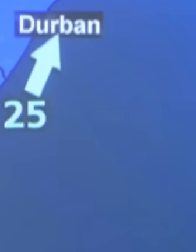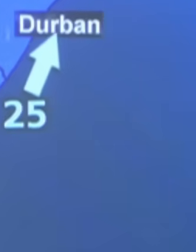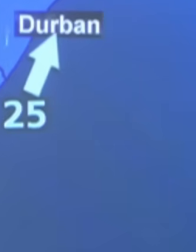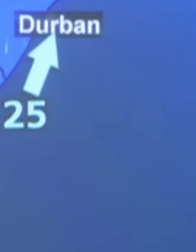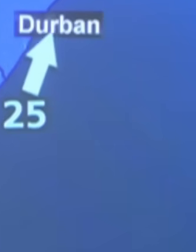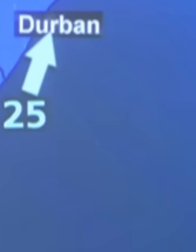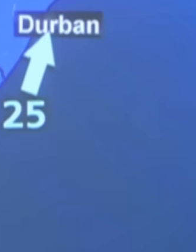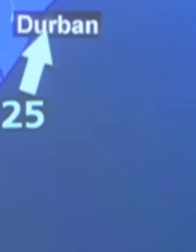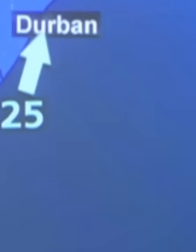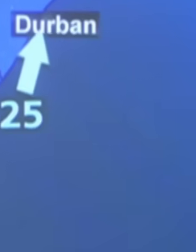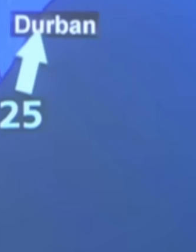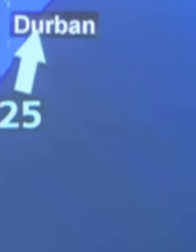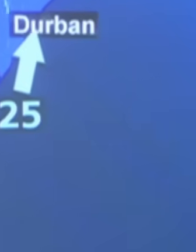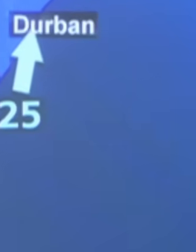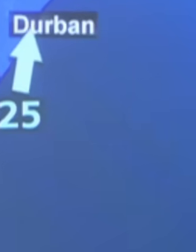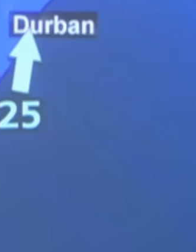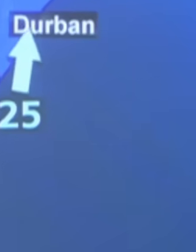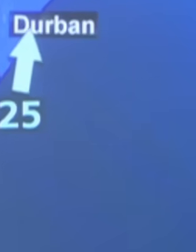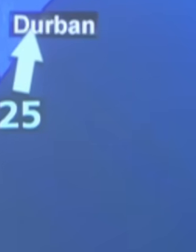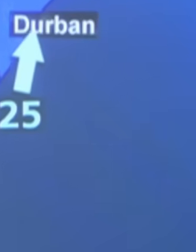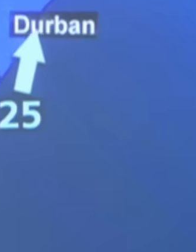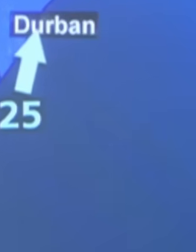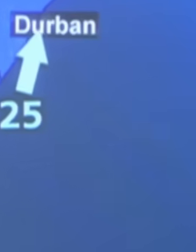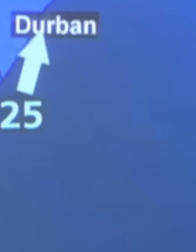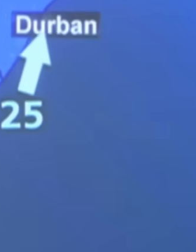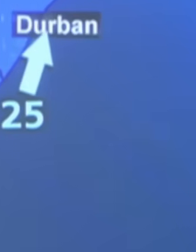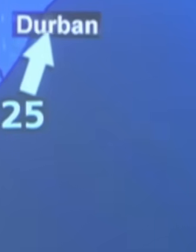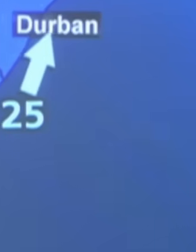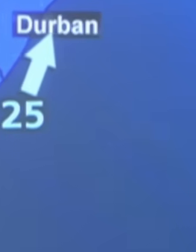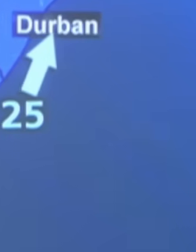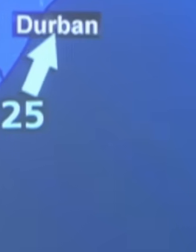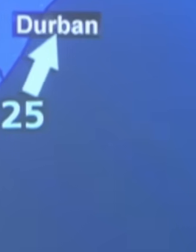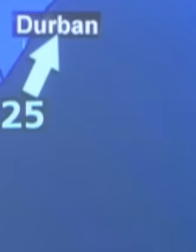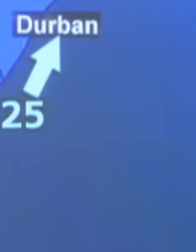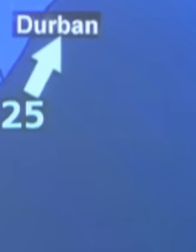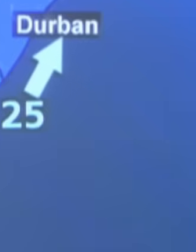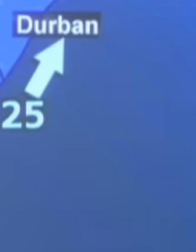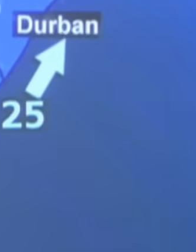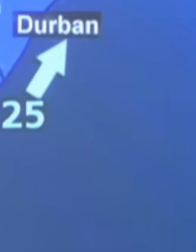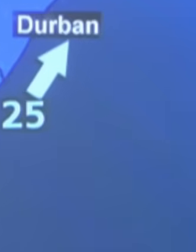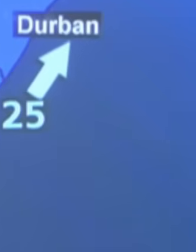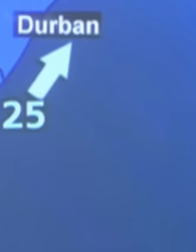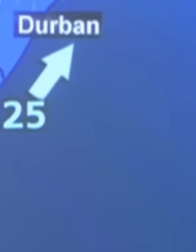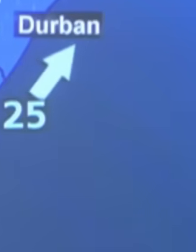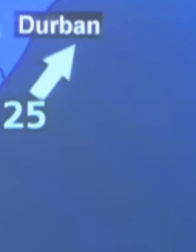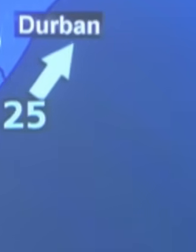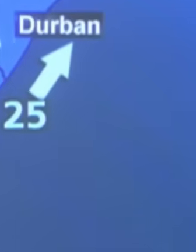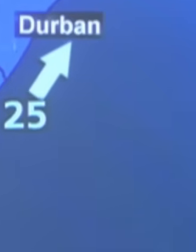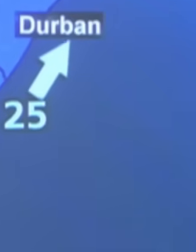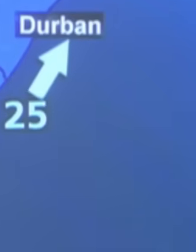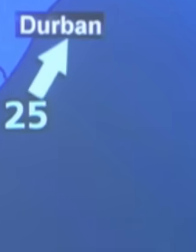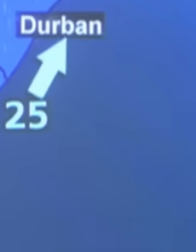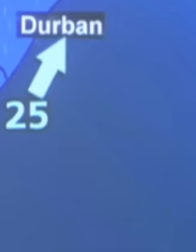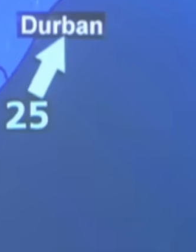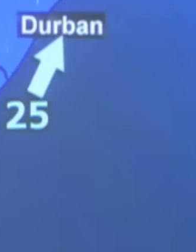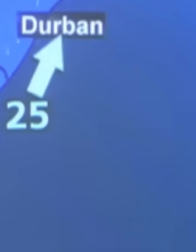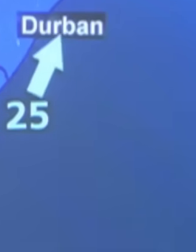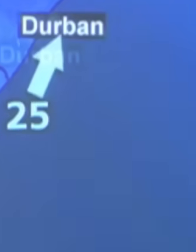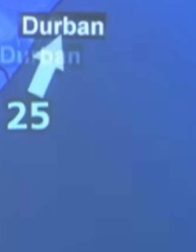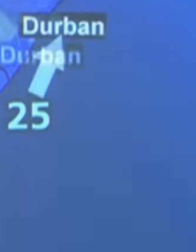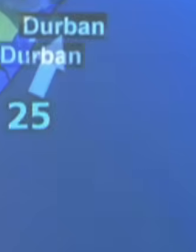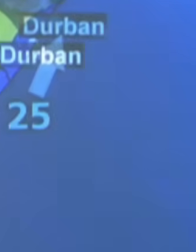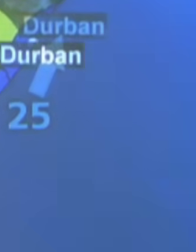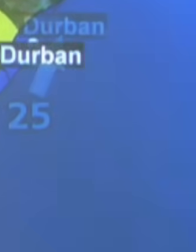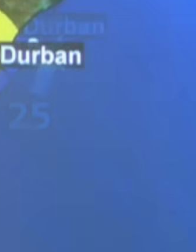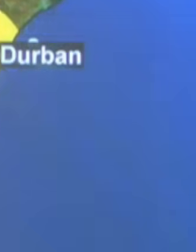tse hlakileng re shebela hona ka qabega ho tla jwala hona ka kapa botjhabela le hona ka hore kapa bophirima ho hlokomele hore ha pula tse beletseng tle fela lo re shebela ka thoko mabopo e tla bele